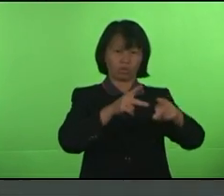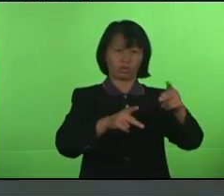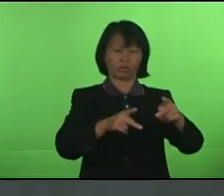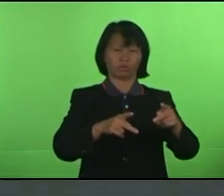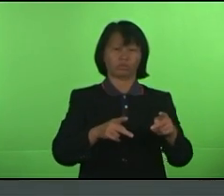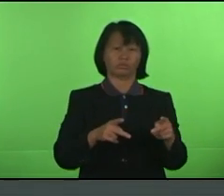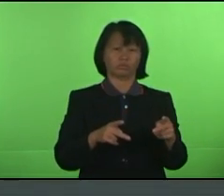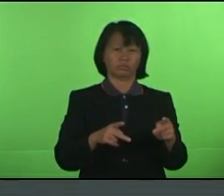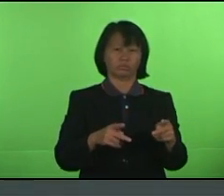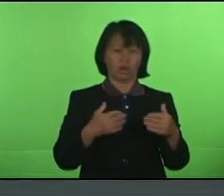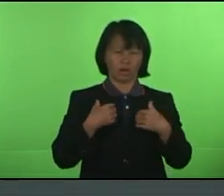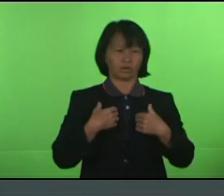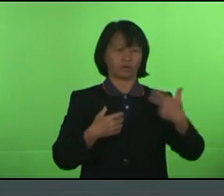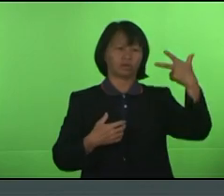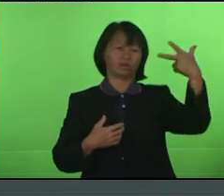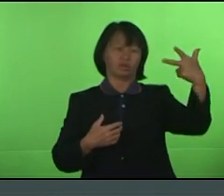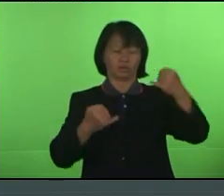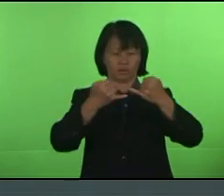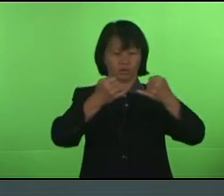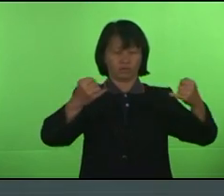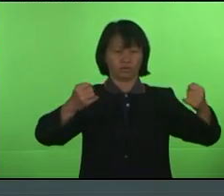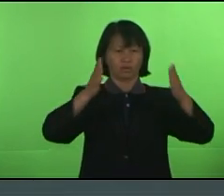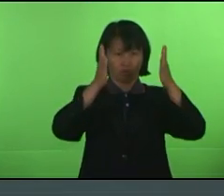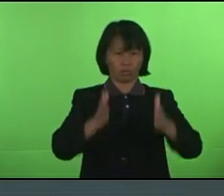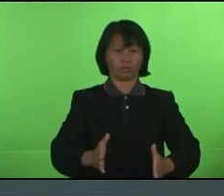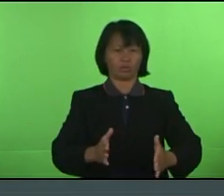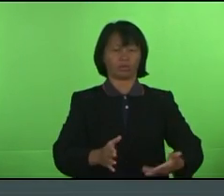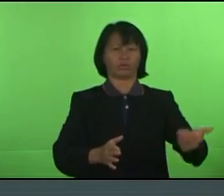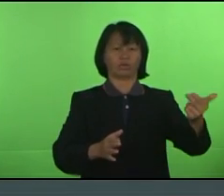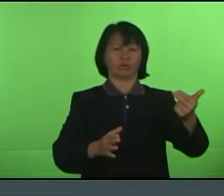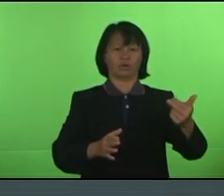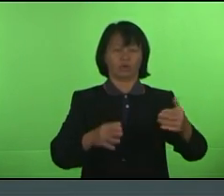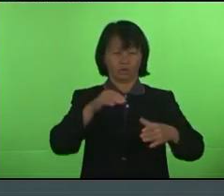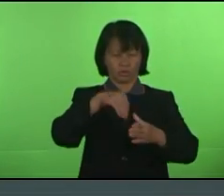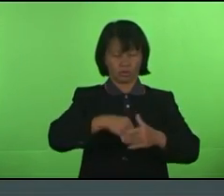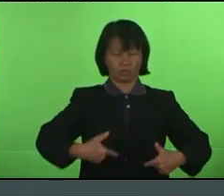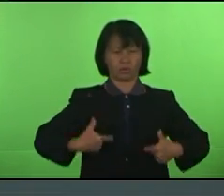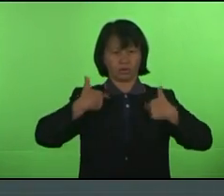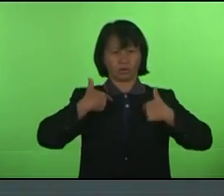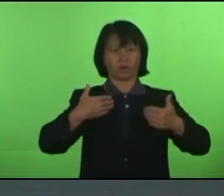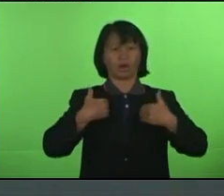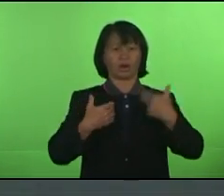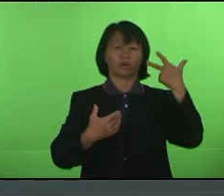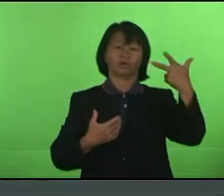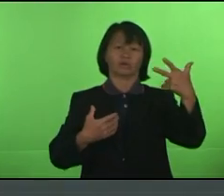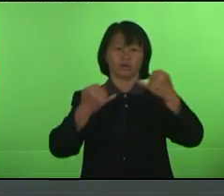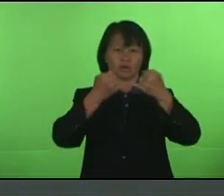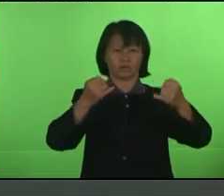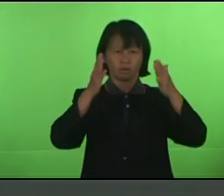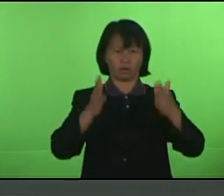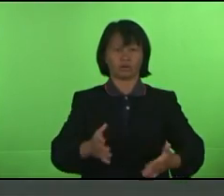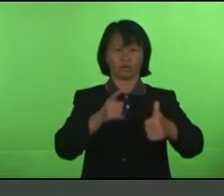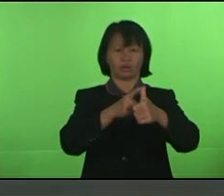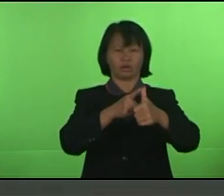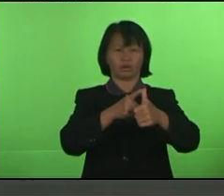philosophical side. Yeah? I say three types of people. In life, there are three types of people. Okay, those who